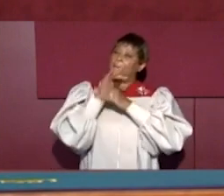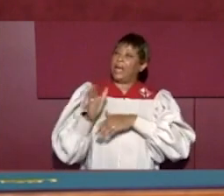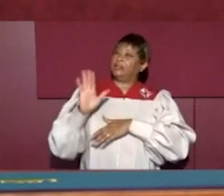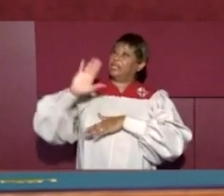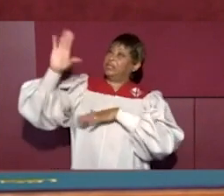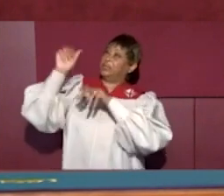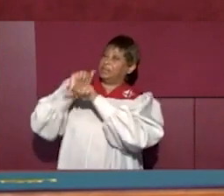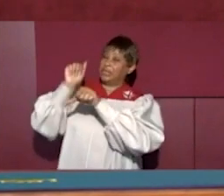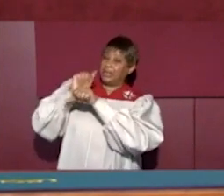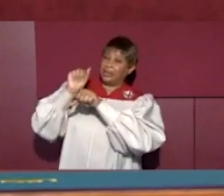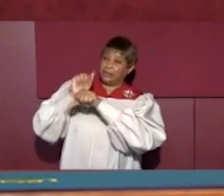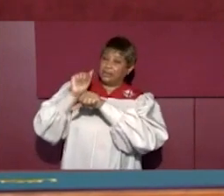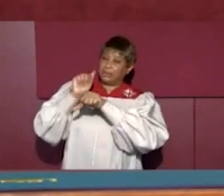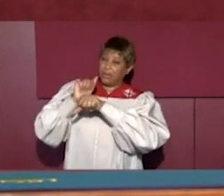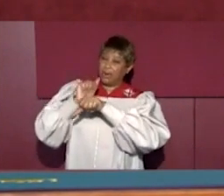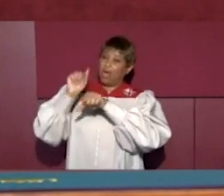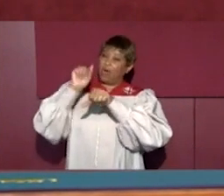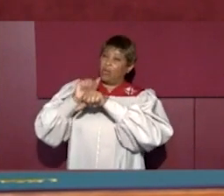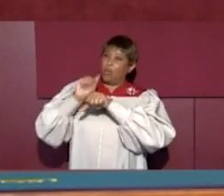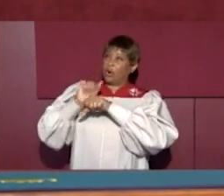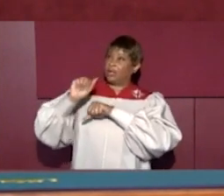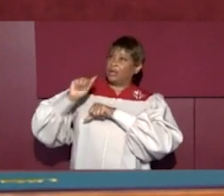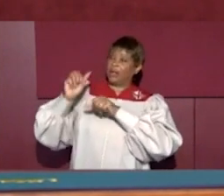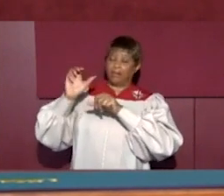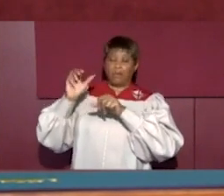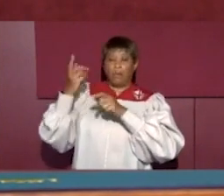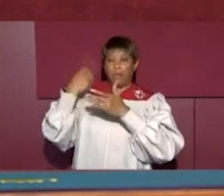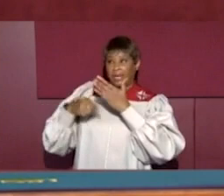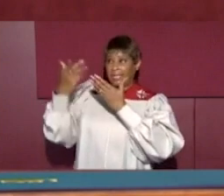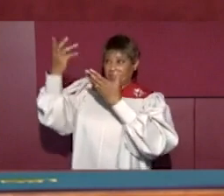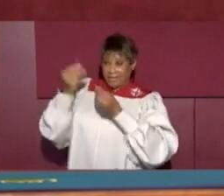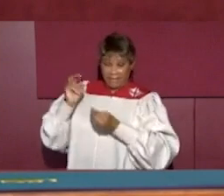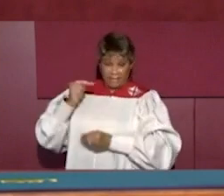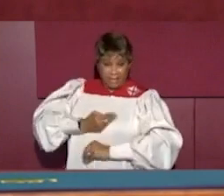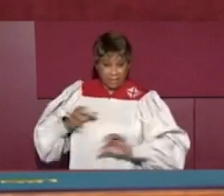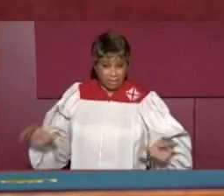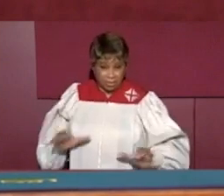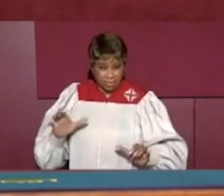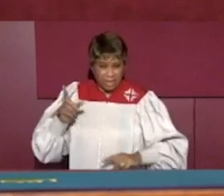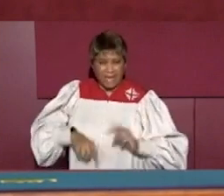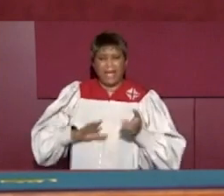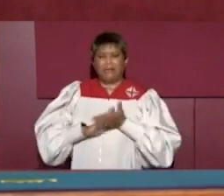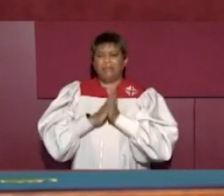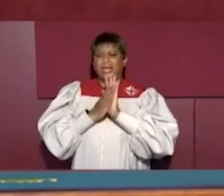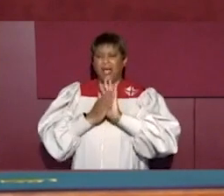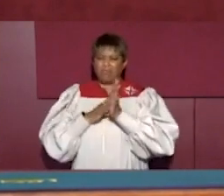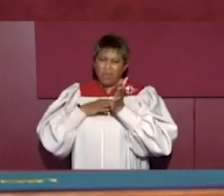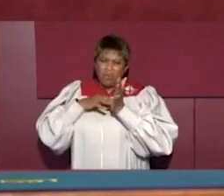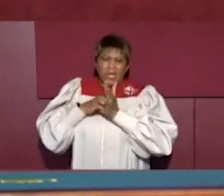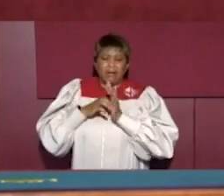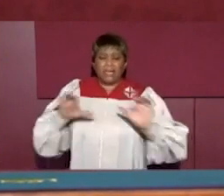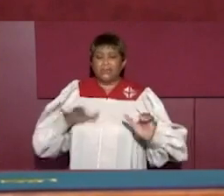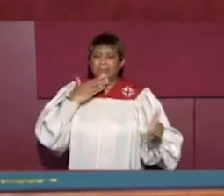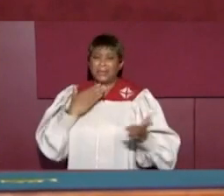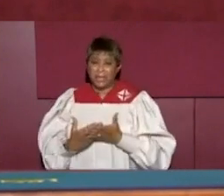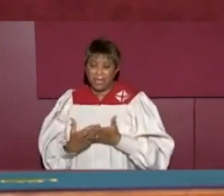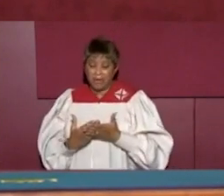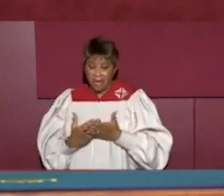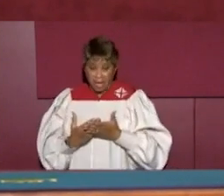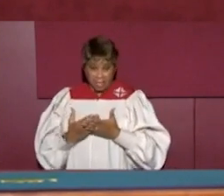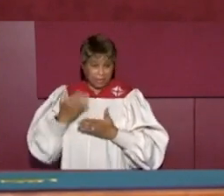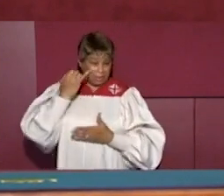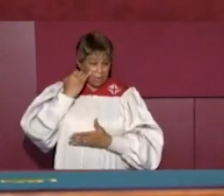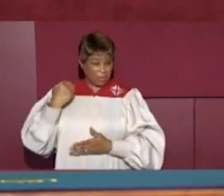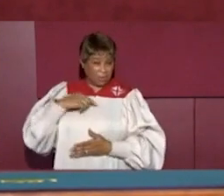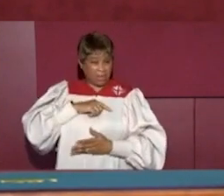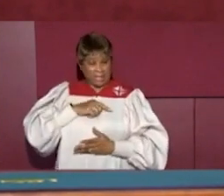Lord. We've got to work the works of him that sent us while it is day. We can't get weary in well-doing. But if we do our part, if we stay